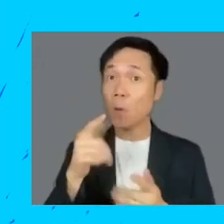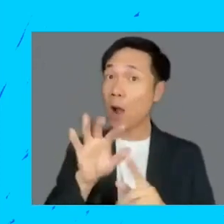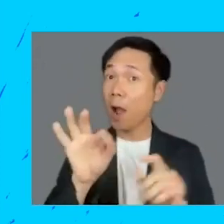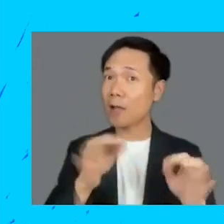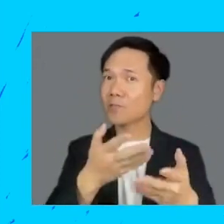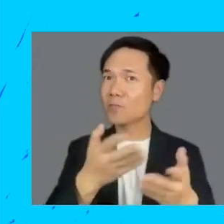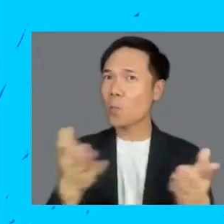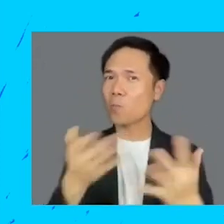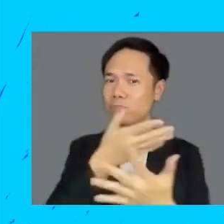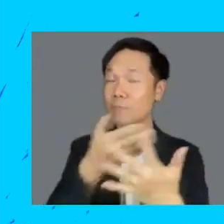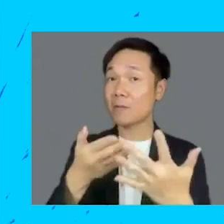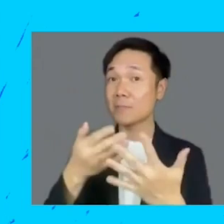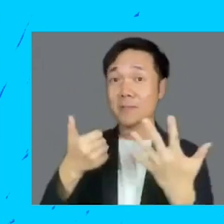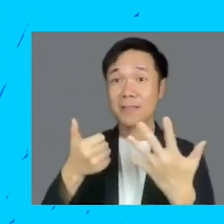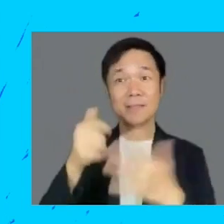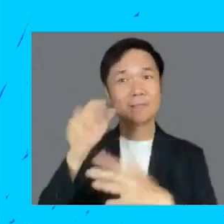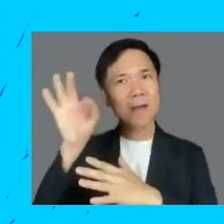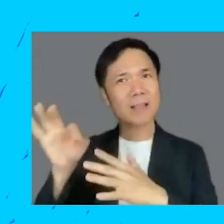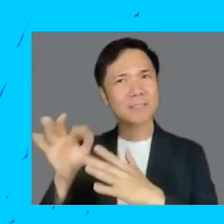speakers.